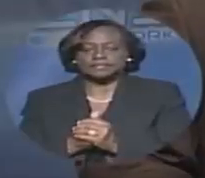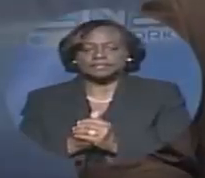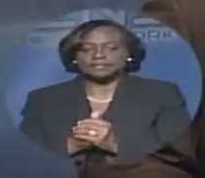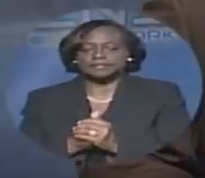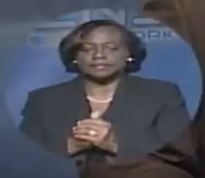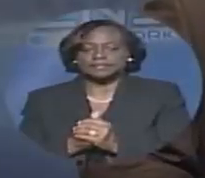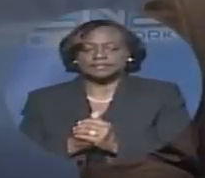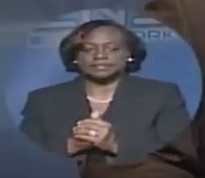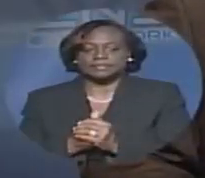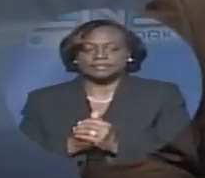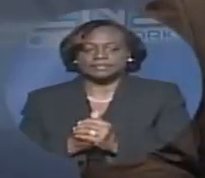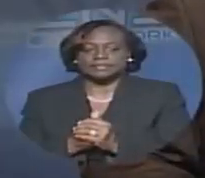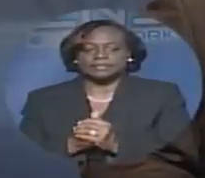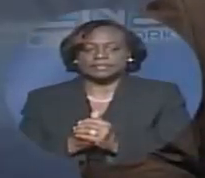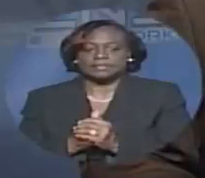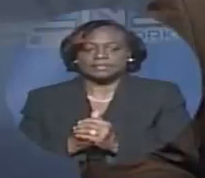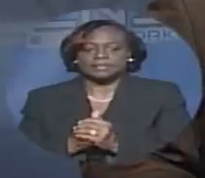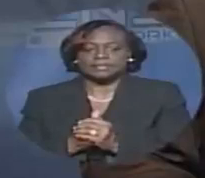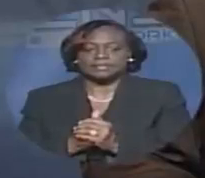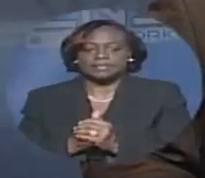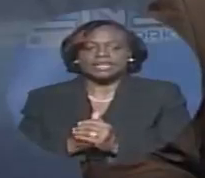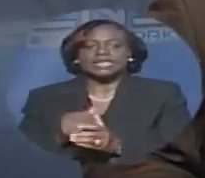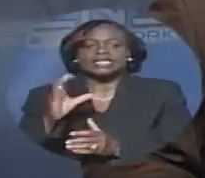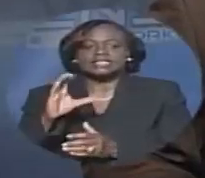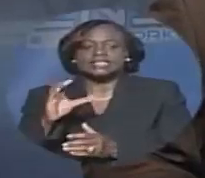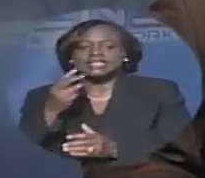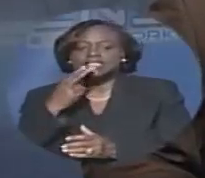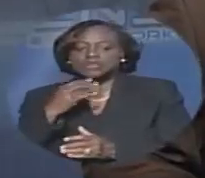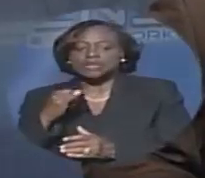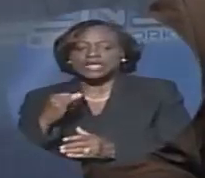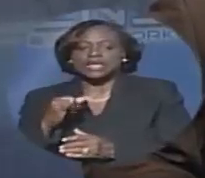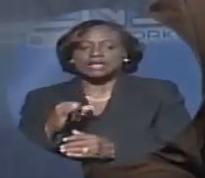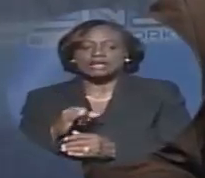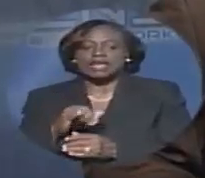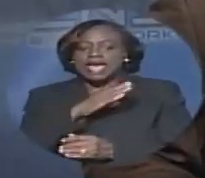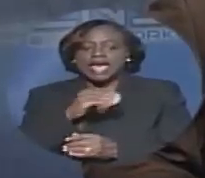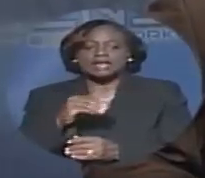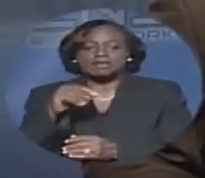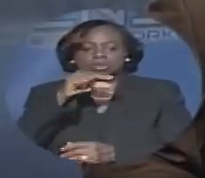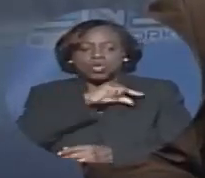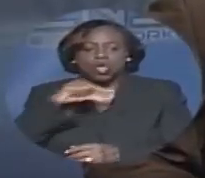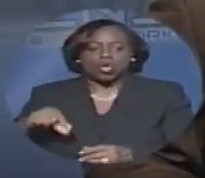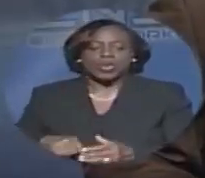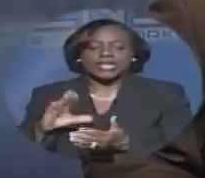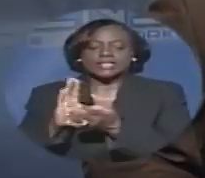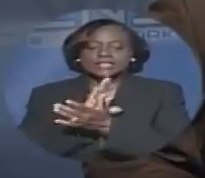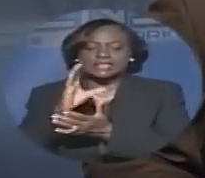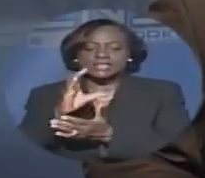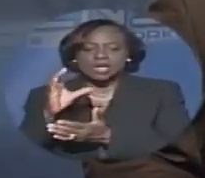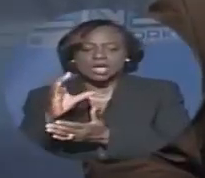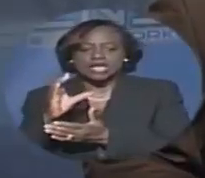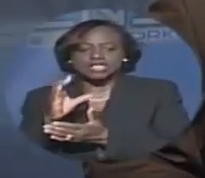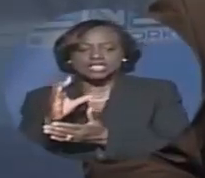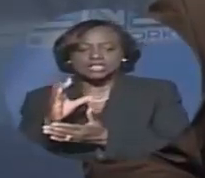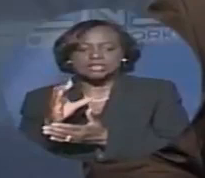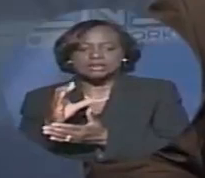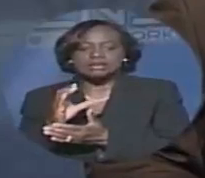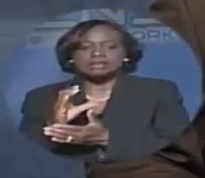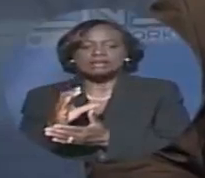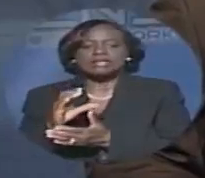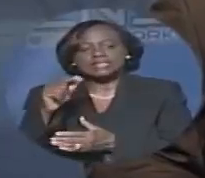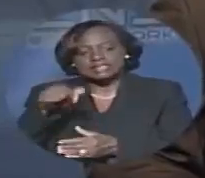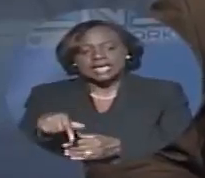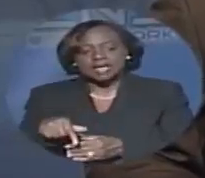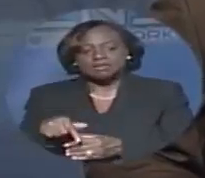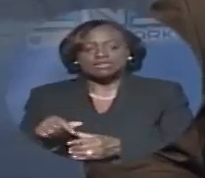lot, Nico. Now, also on court yesterday were the CC Sweeting Cobras and the QC Comets. The Comets gave the Cobras a scare for a while, but